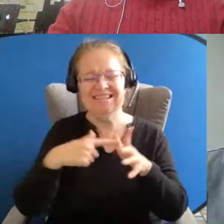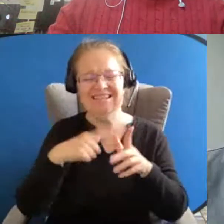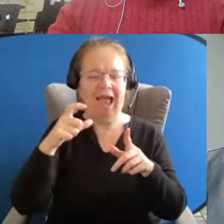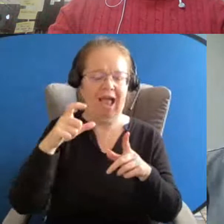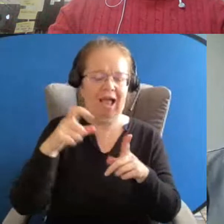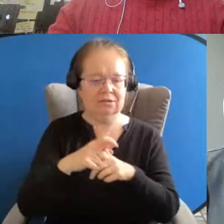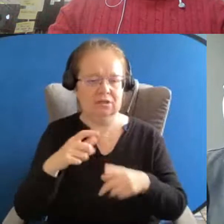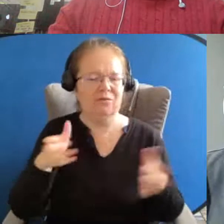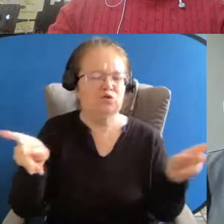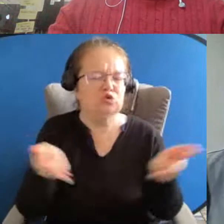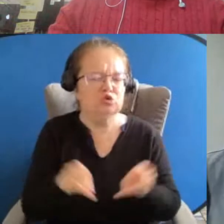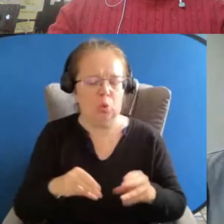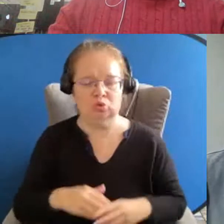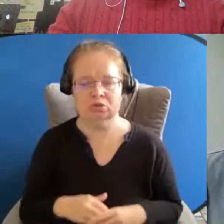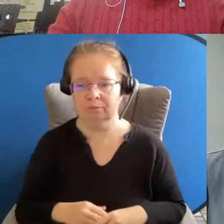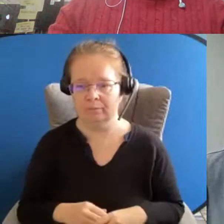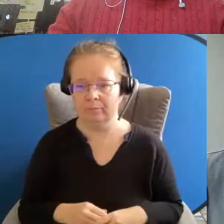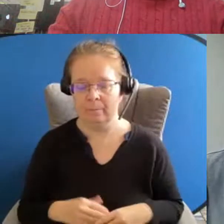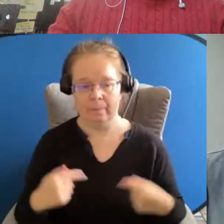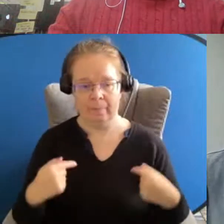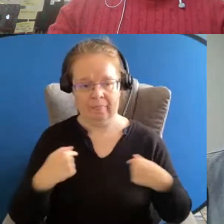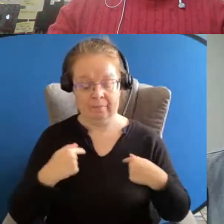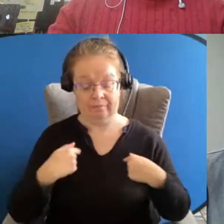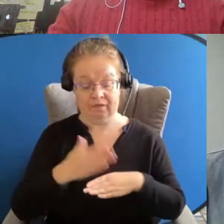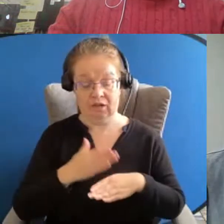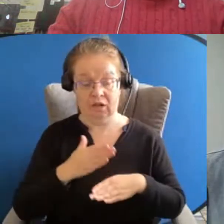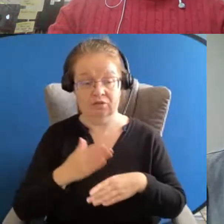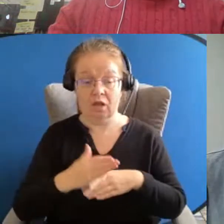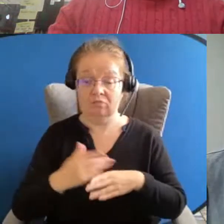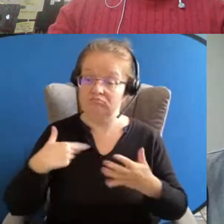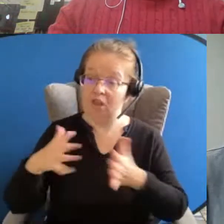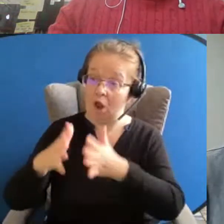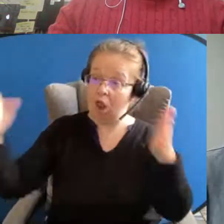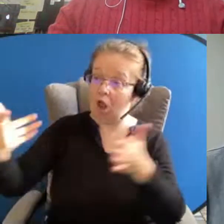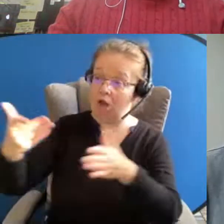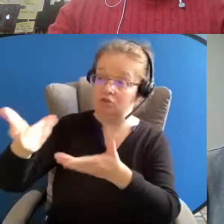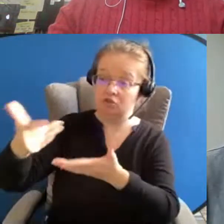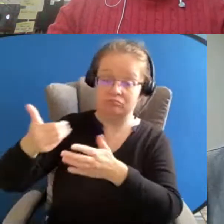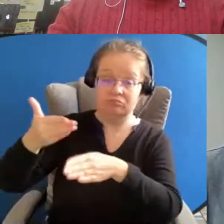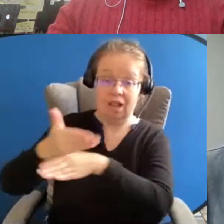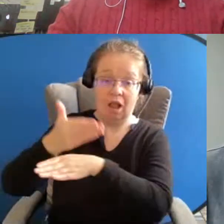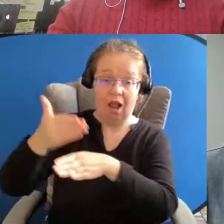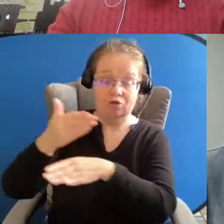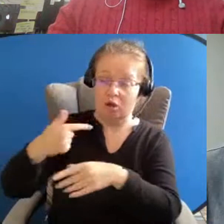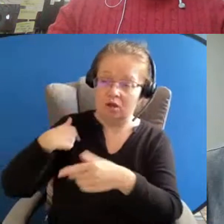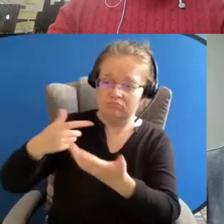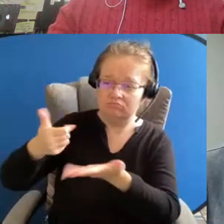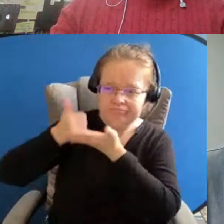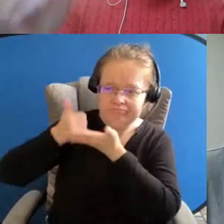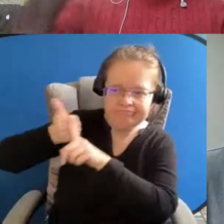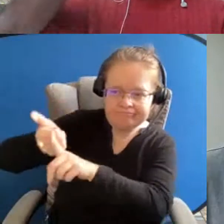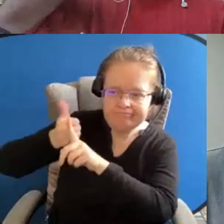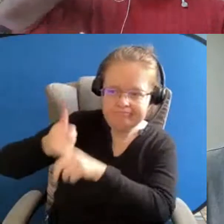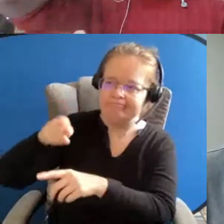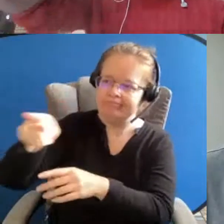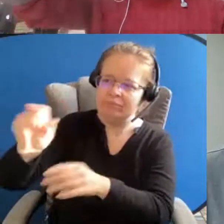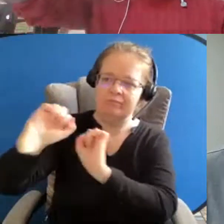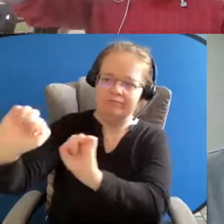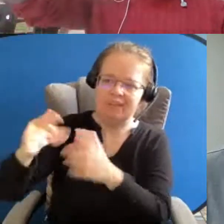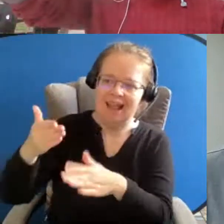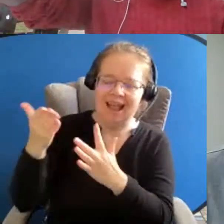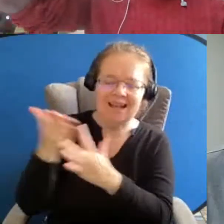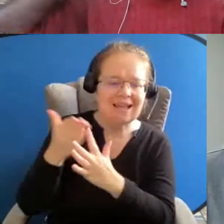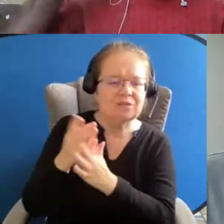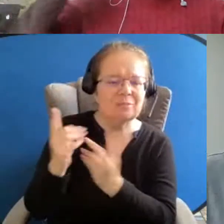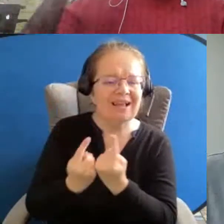short. And my job is basically to take large enterprises and be able to help them with all sorts of accessibility issues.